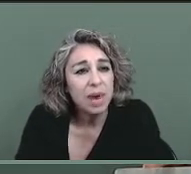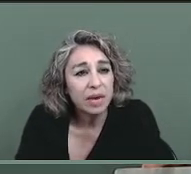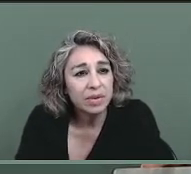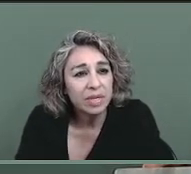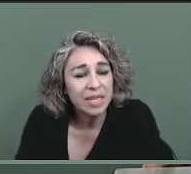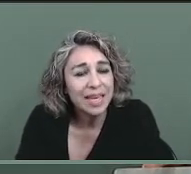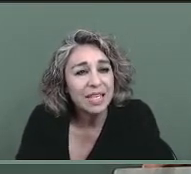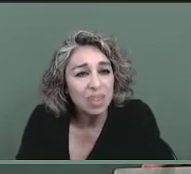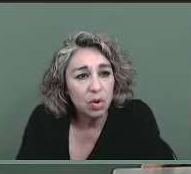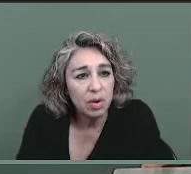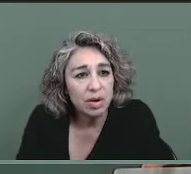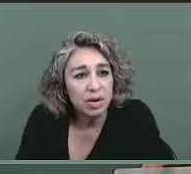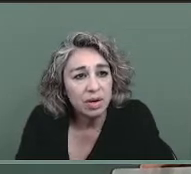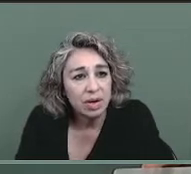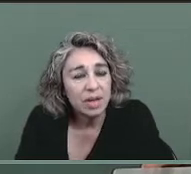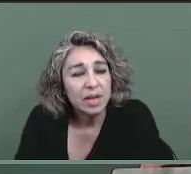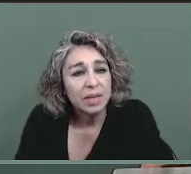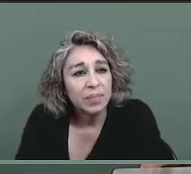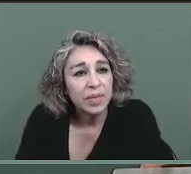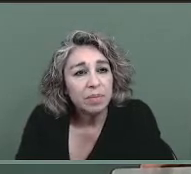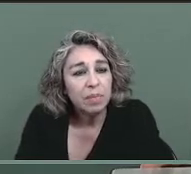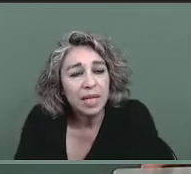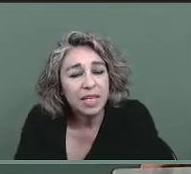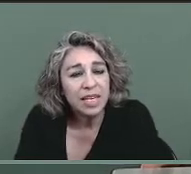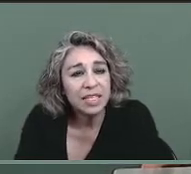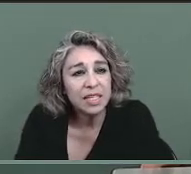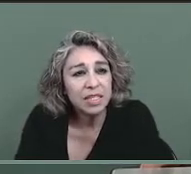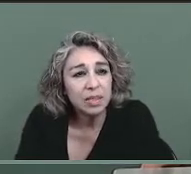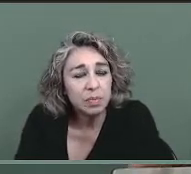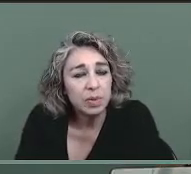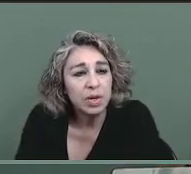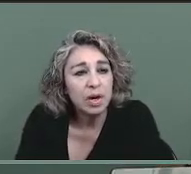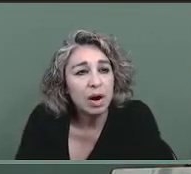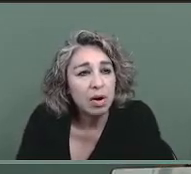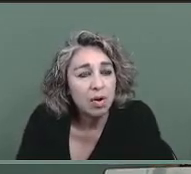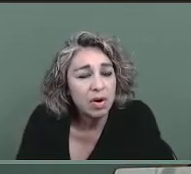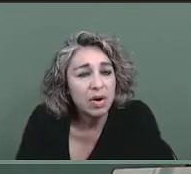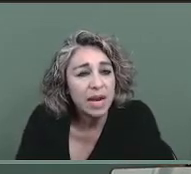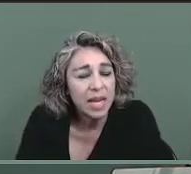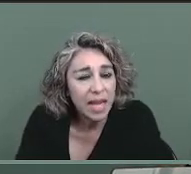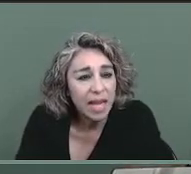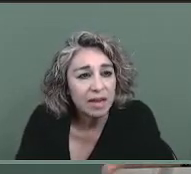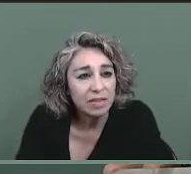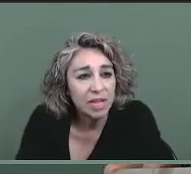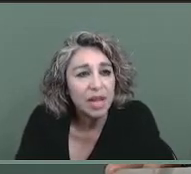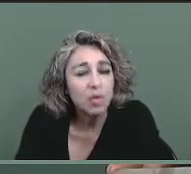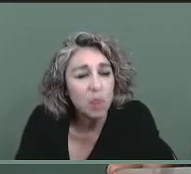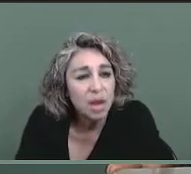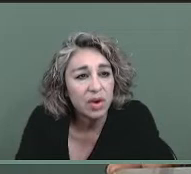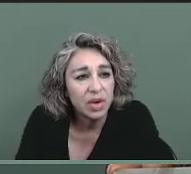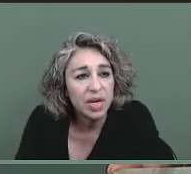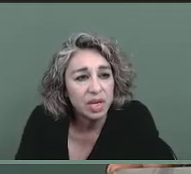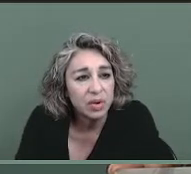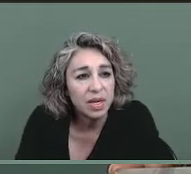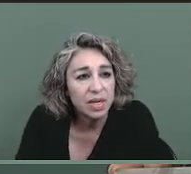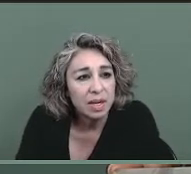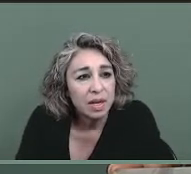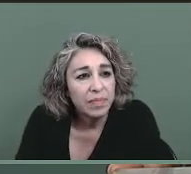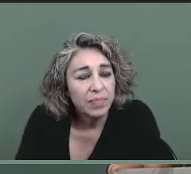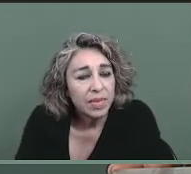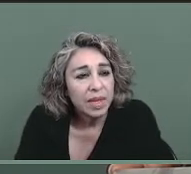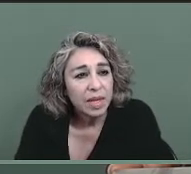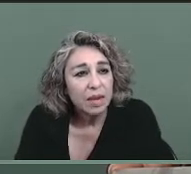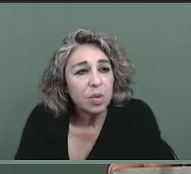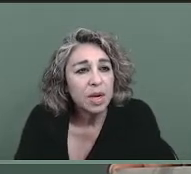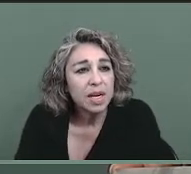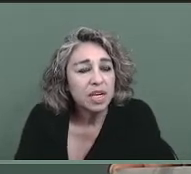democracy is order politics is to put order and chaos and we are gonna do it